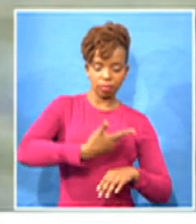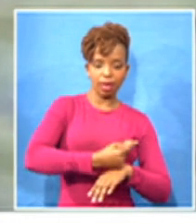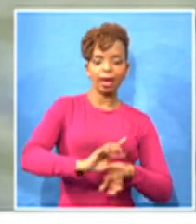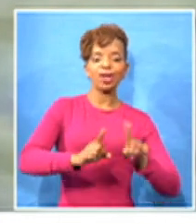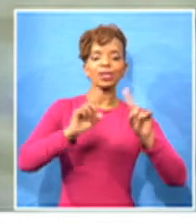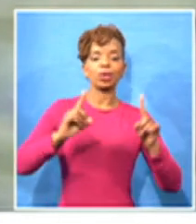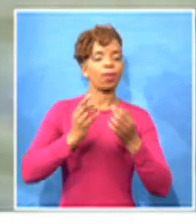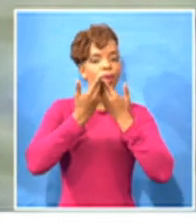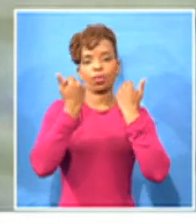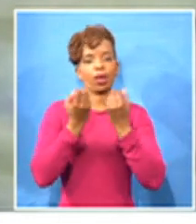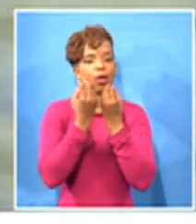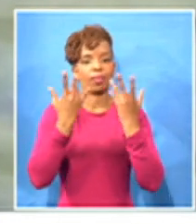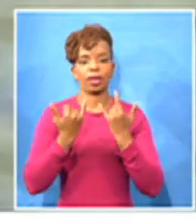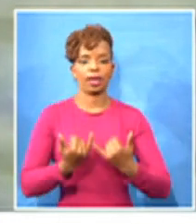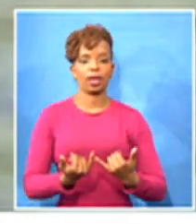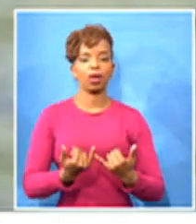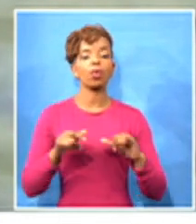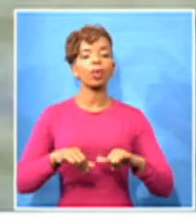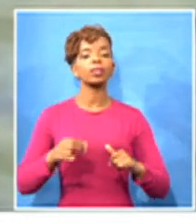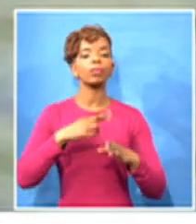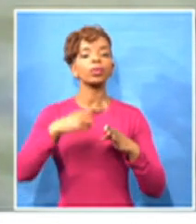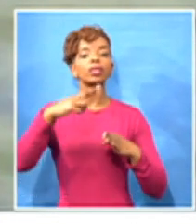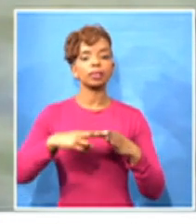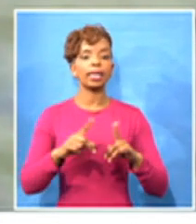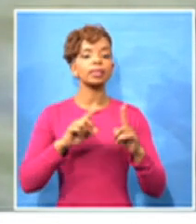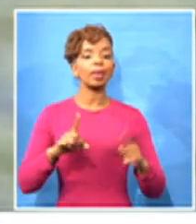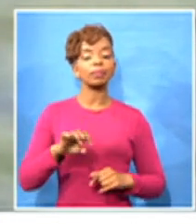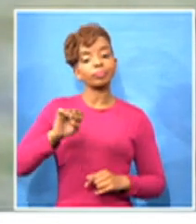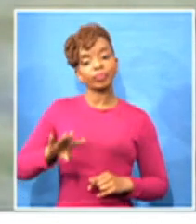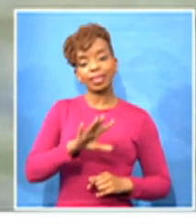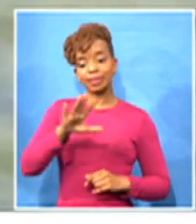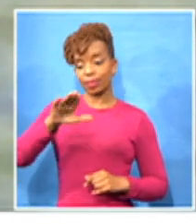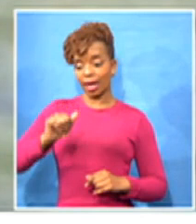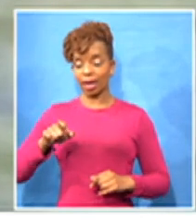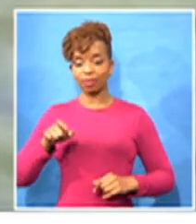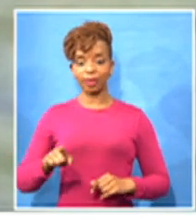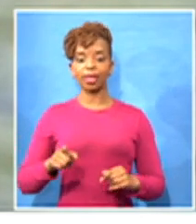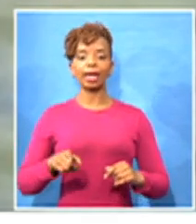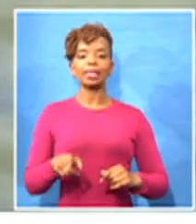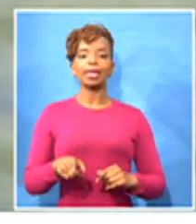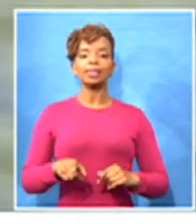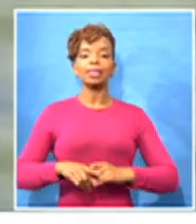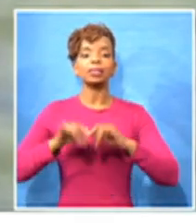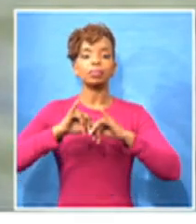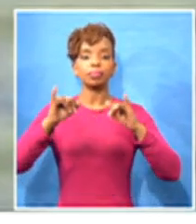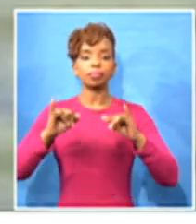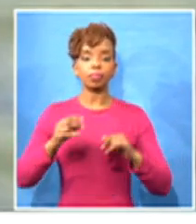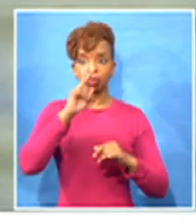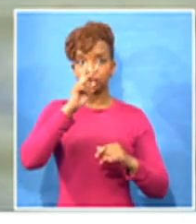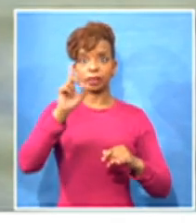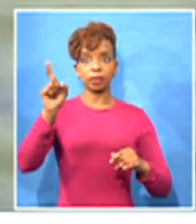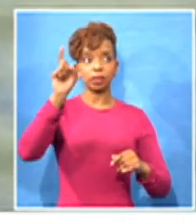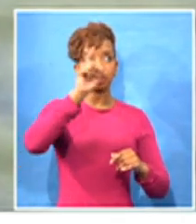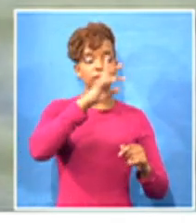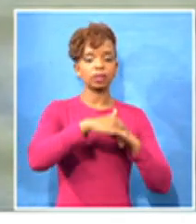that the anti-vaccination campaign in South Africa is not as prolific as we are seeing in first world countries,